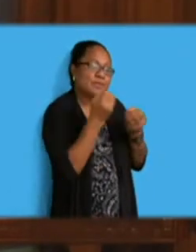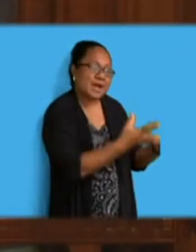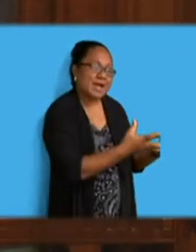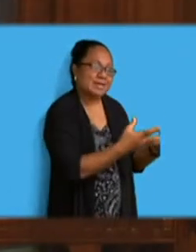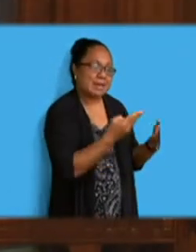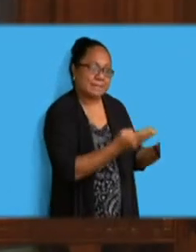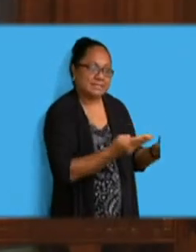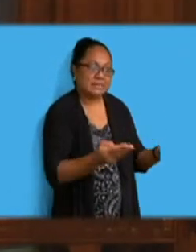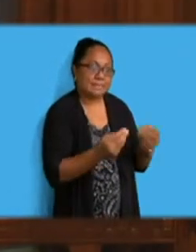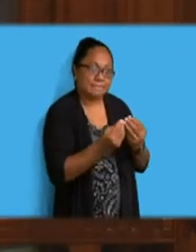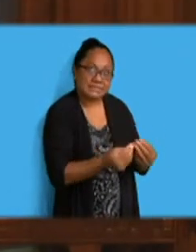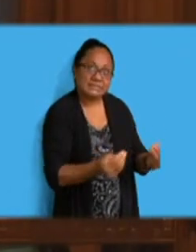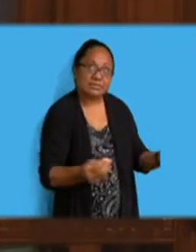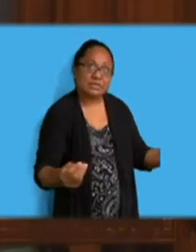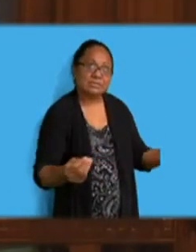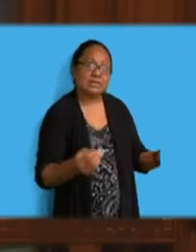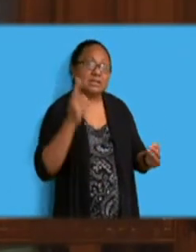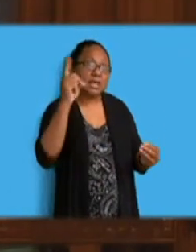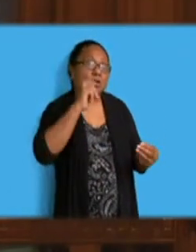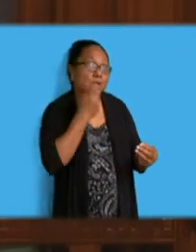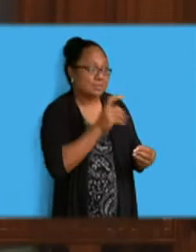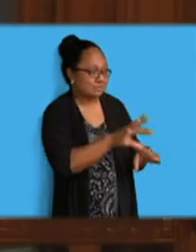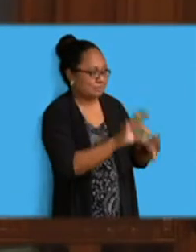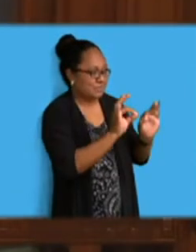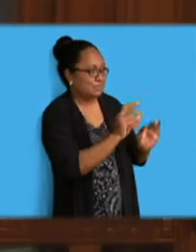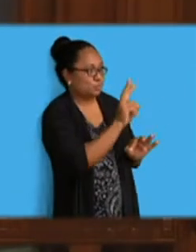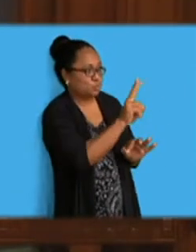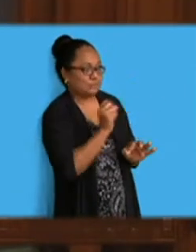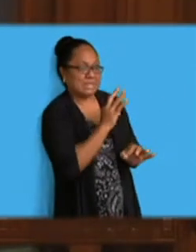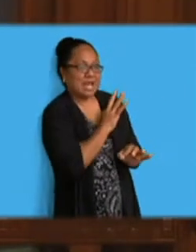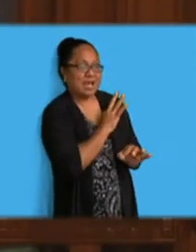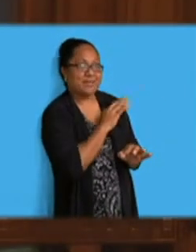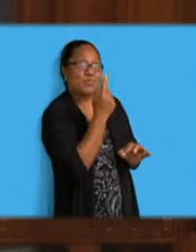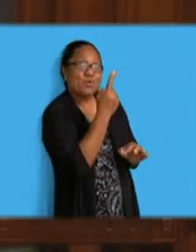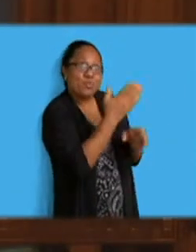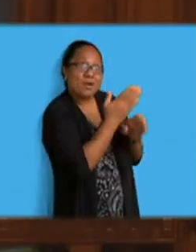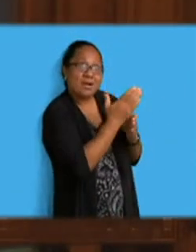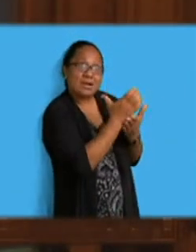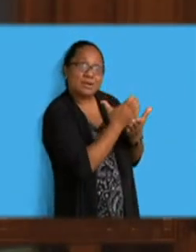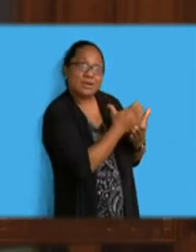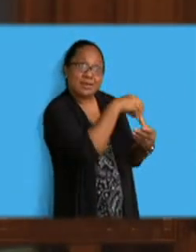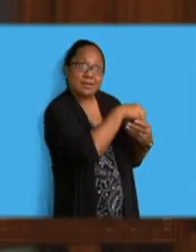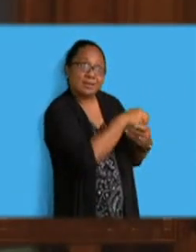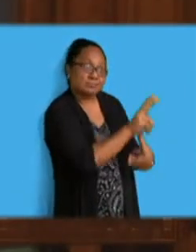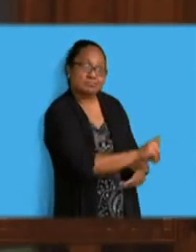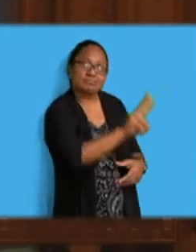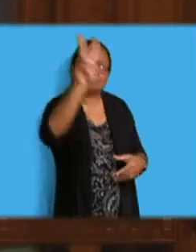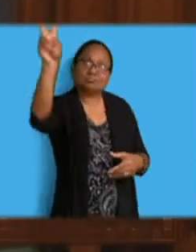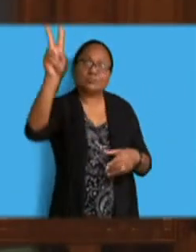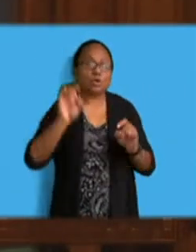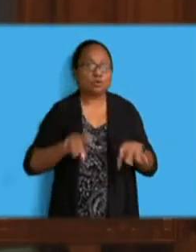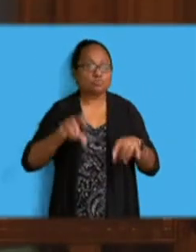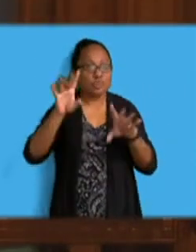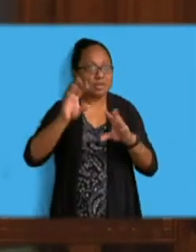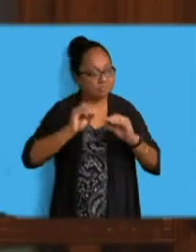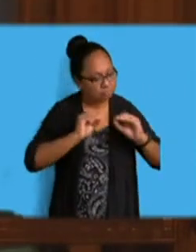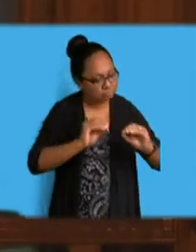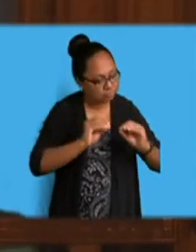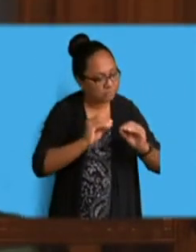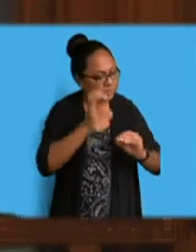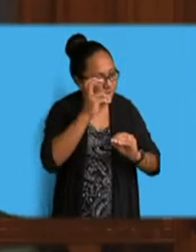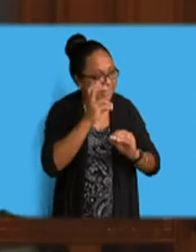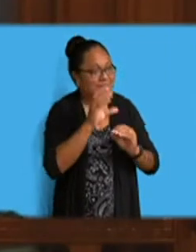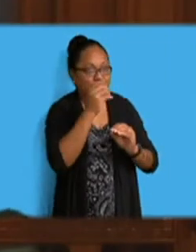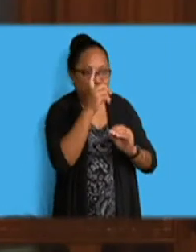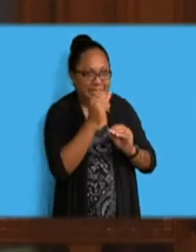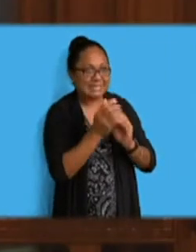also take two of our staff, the curriculum officers, to Australia to upskill and allow them to